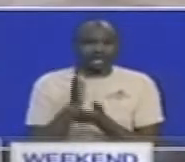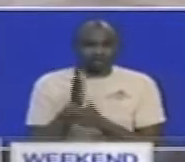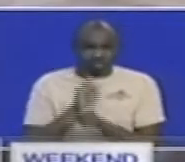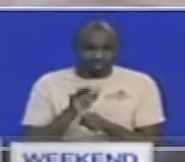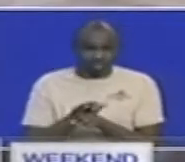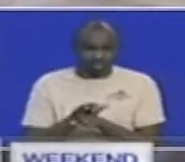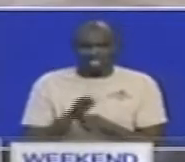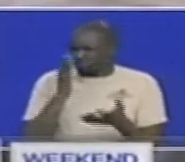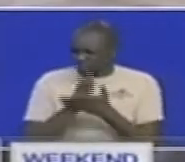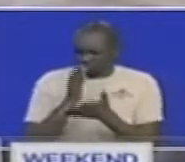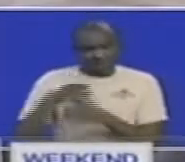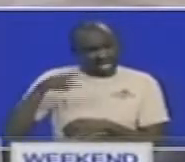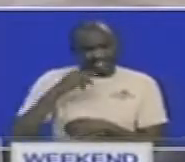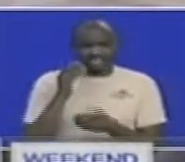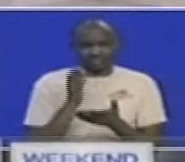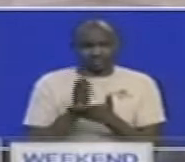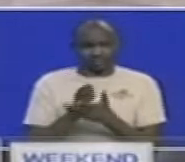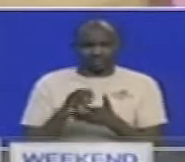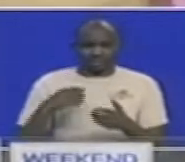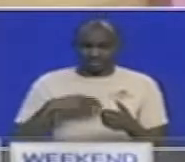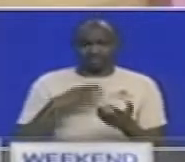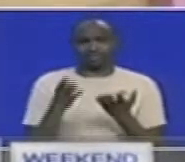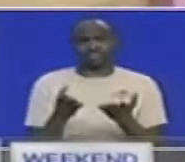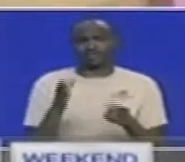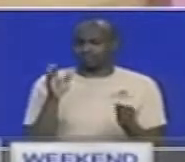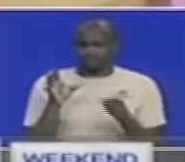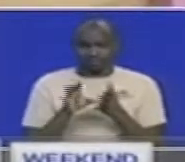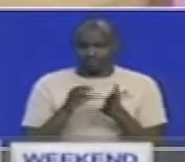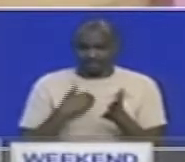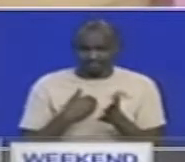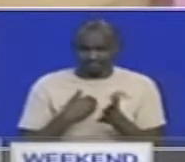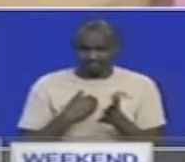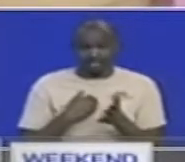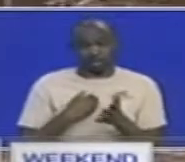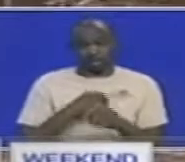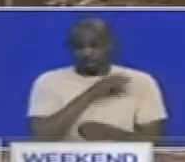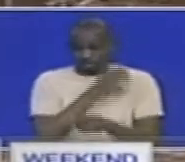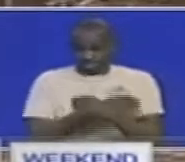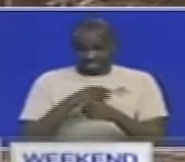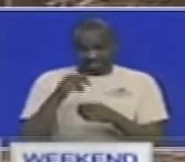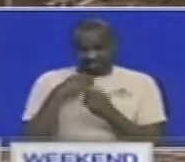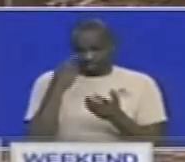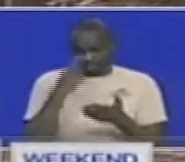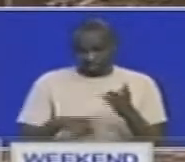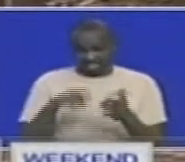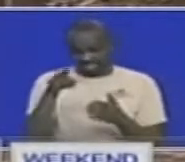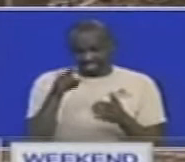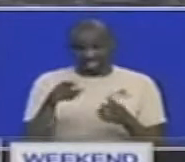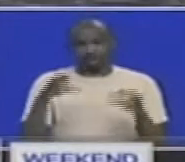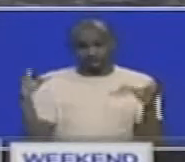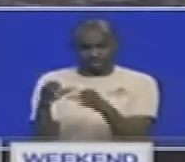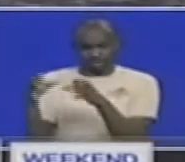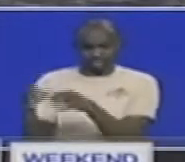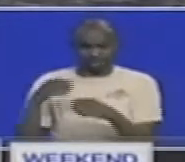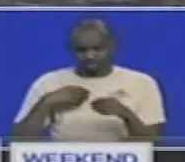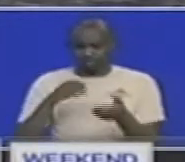tuko mpaka kabisa na watu ya Kenya. According to authorities here, the process of disarming both communities is the first step